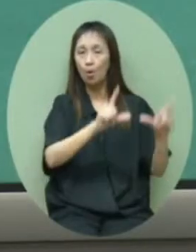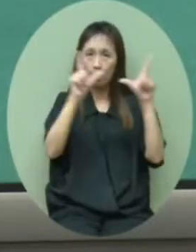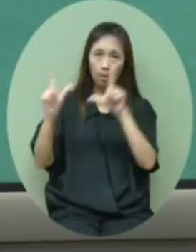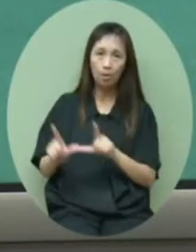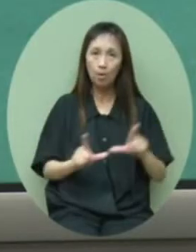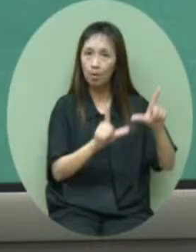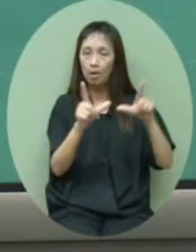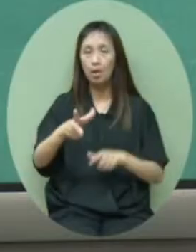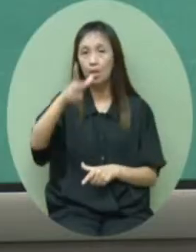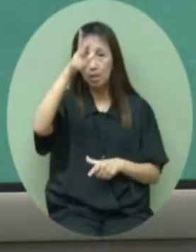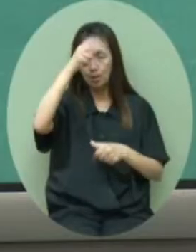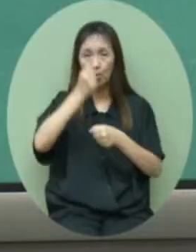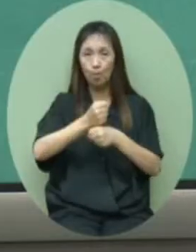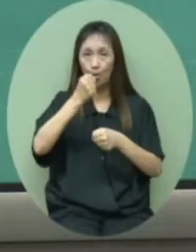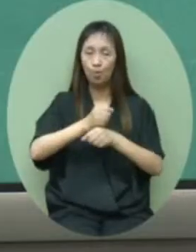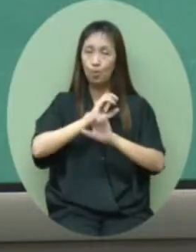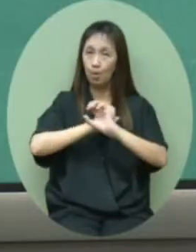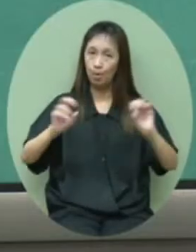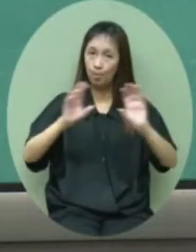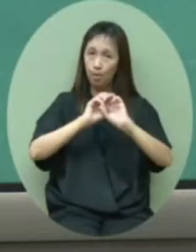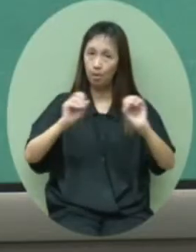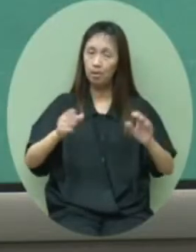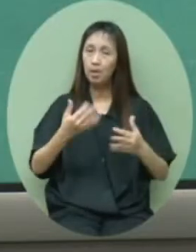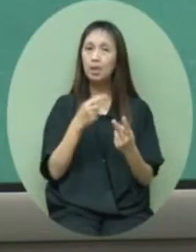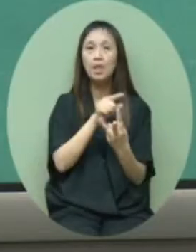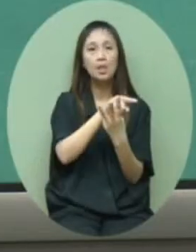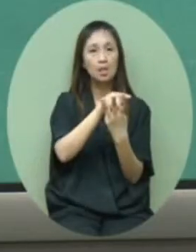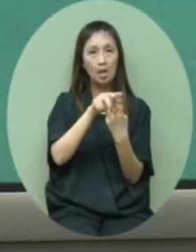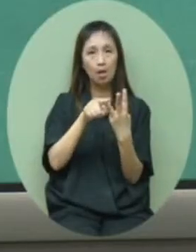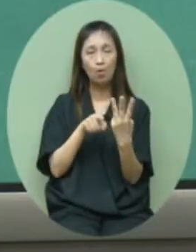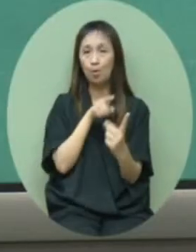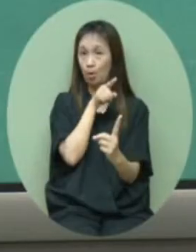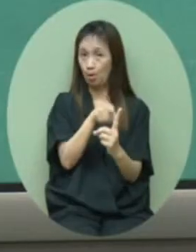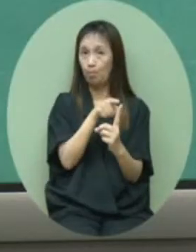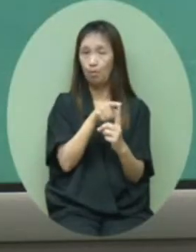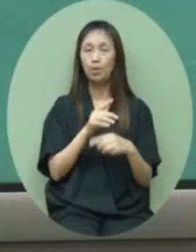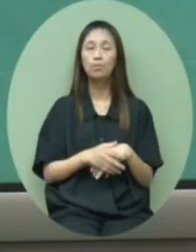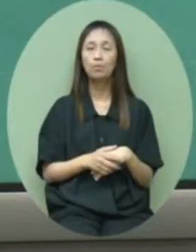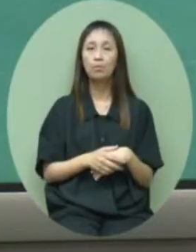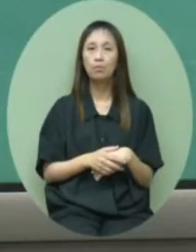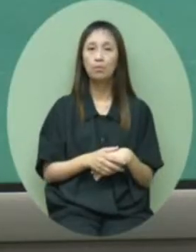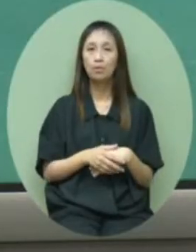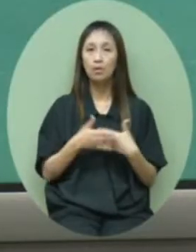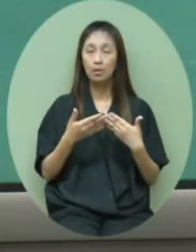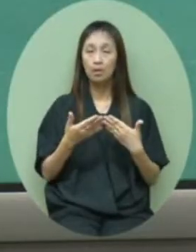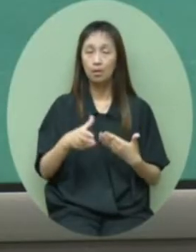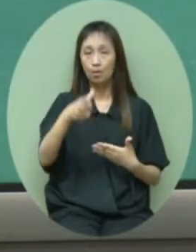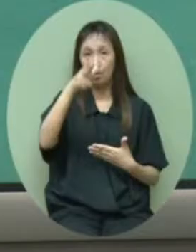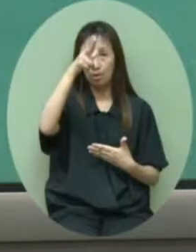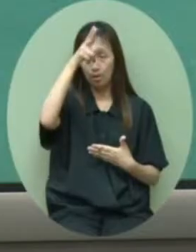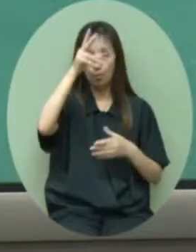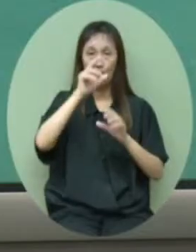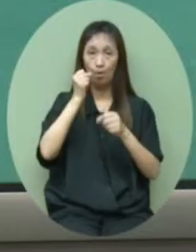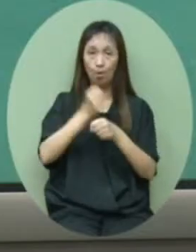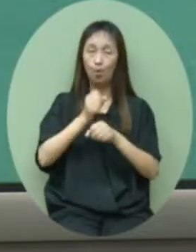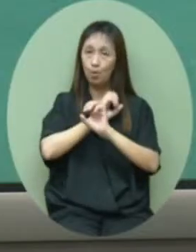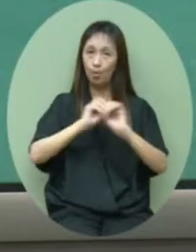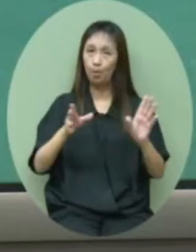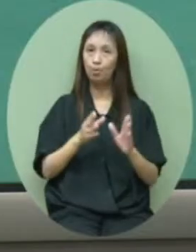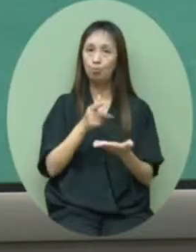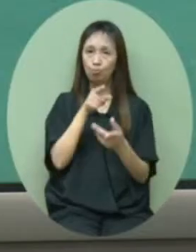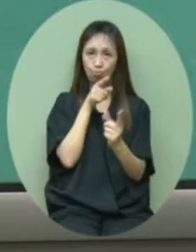government now is to strive for economic development and improve people's livelihood. And so